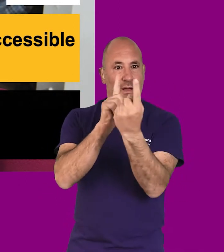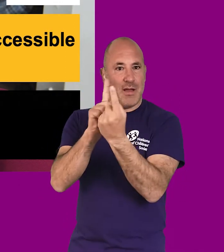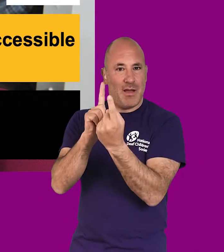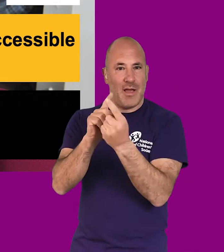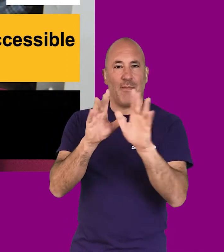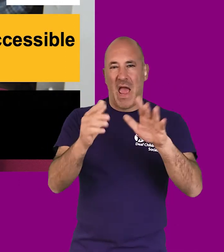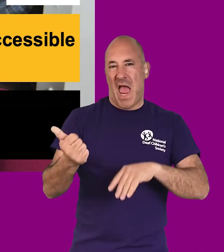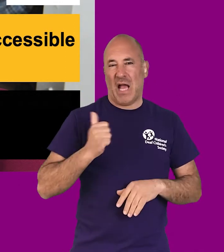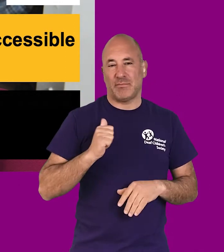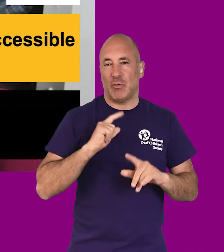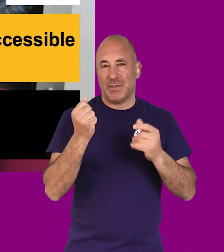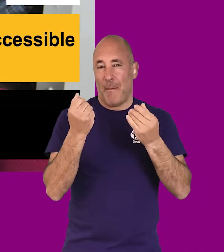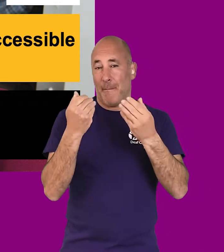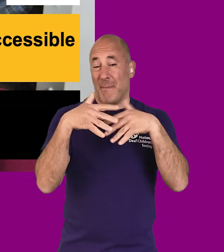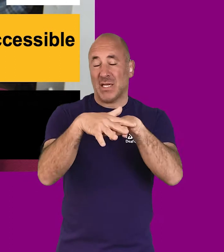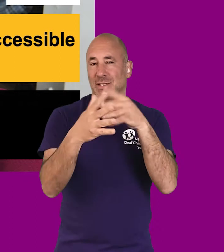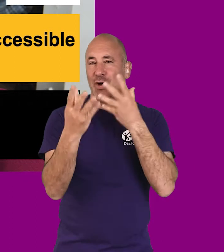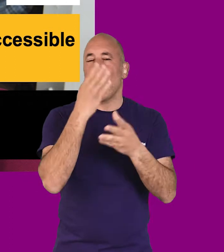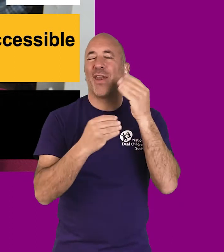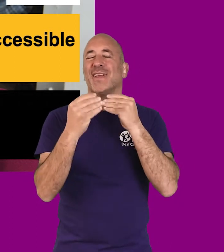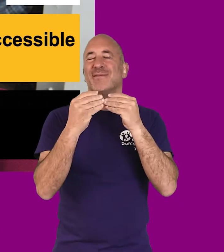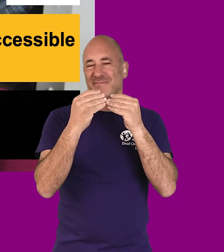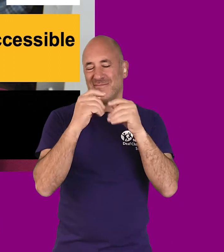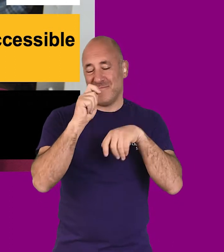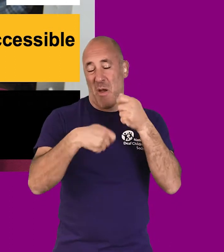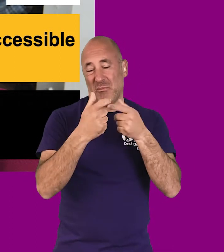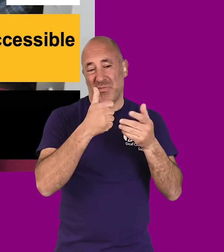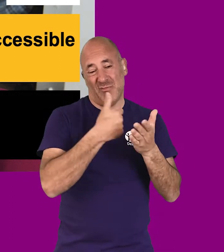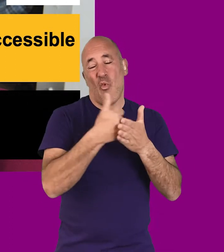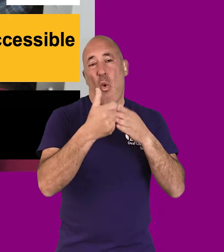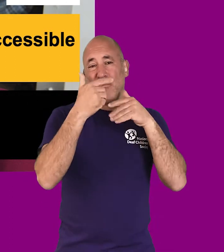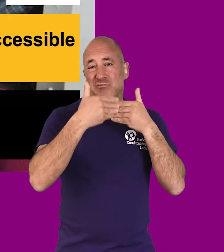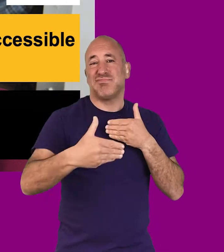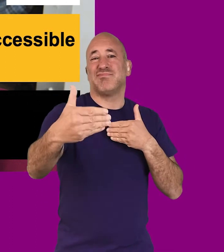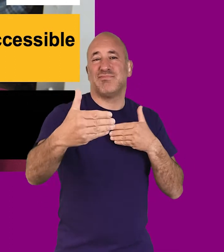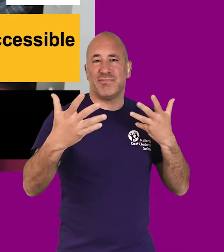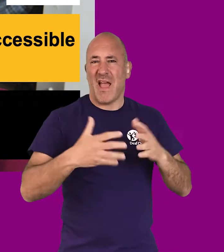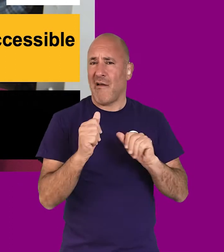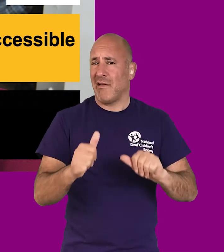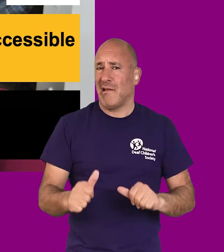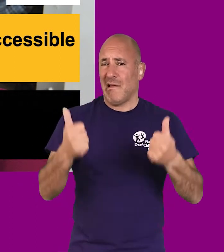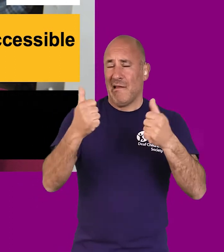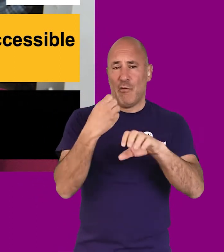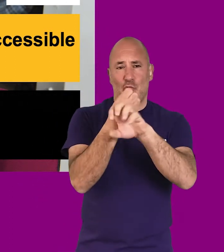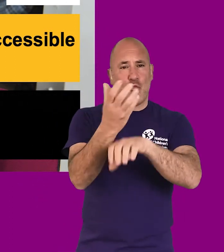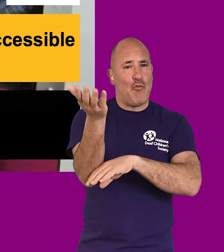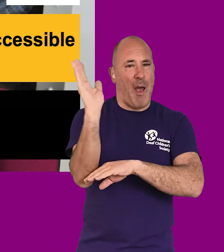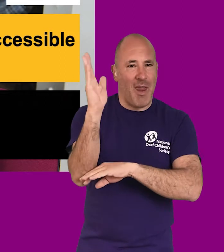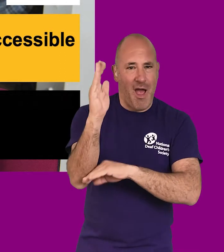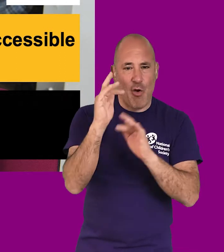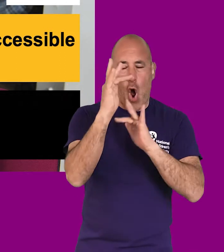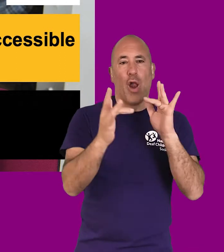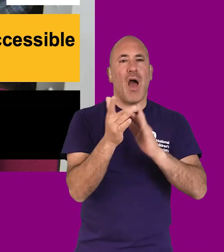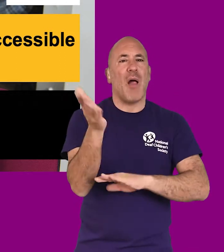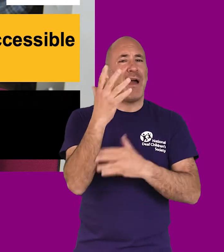return. However, we anticipate that blended learning will be here to stay. There are some advantages to